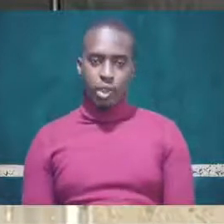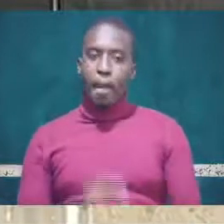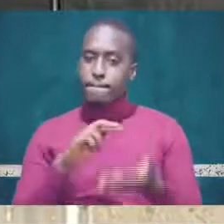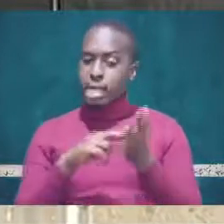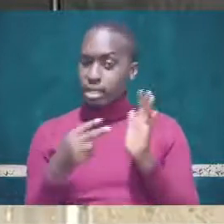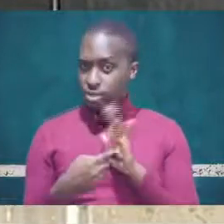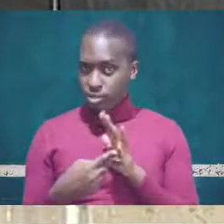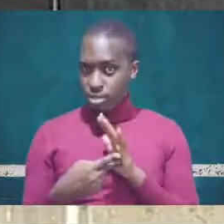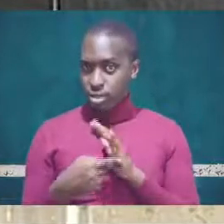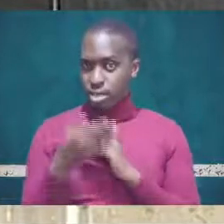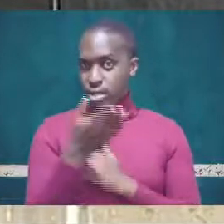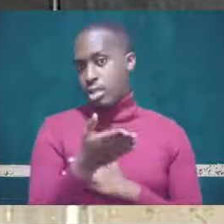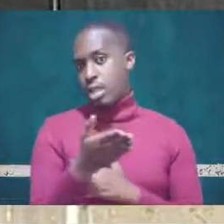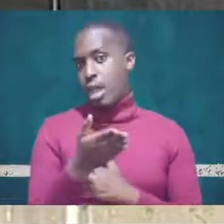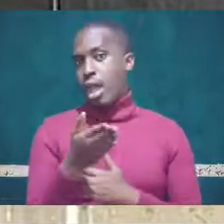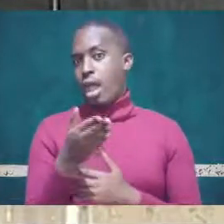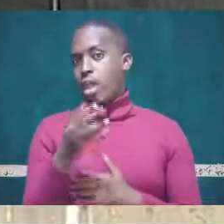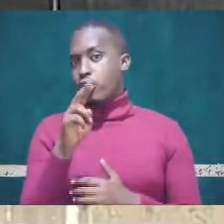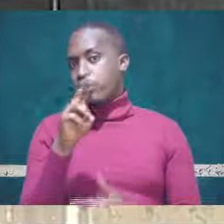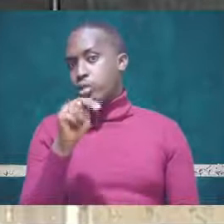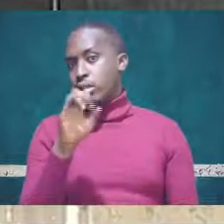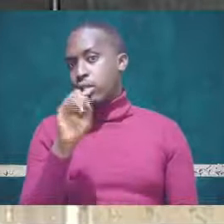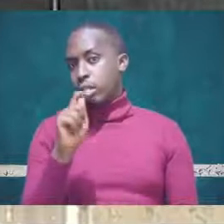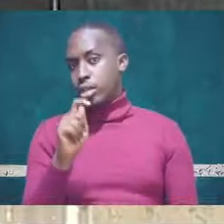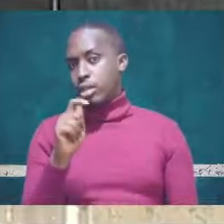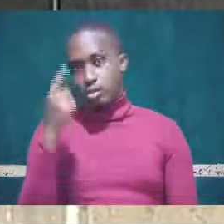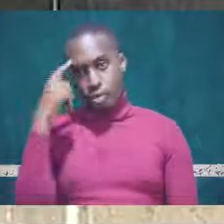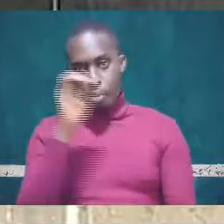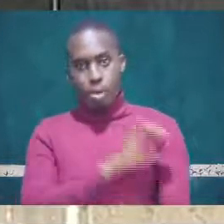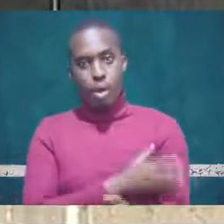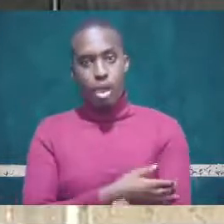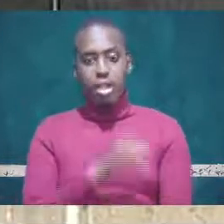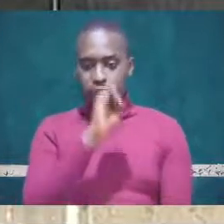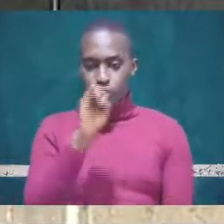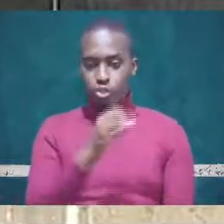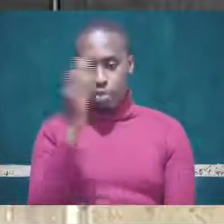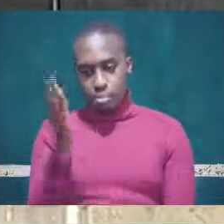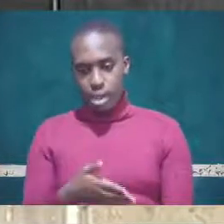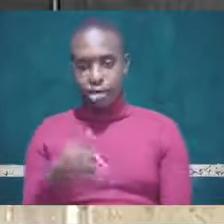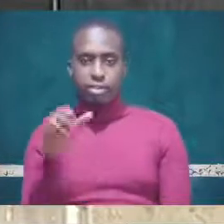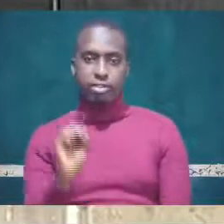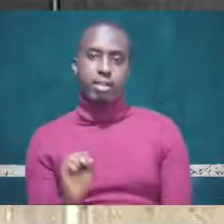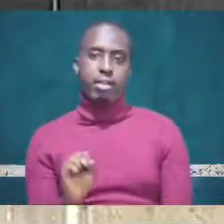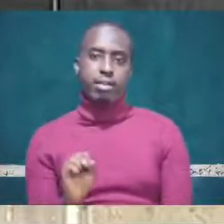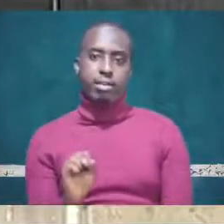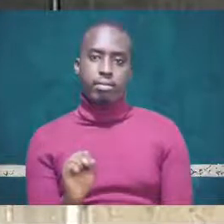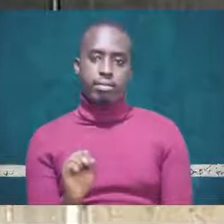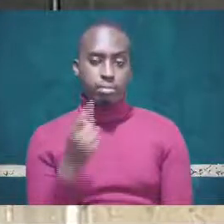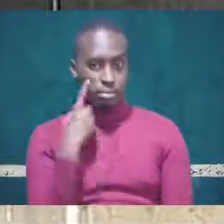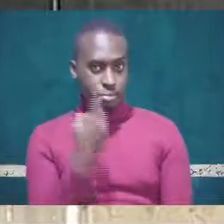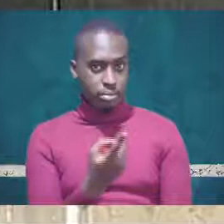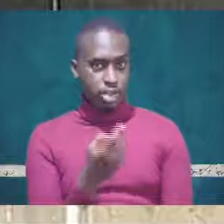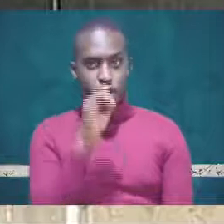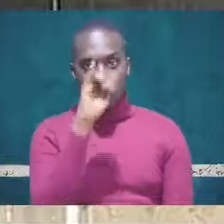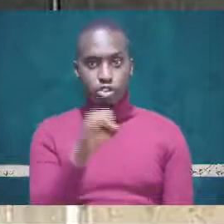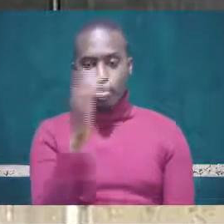means the alternative unit of power is joules per what? Per second. You see?